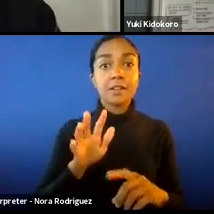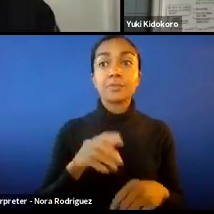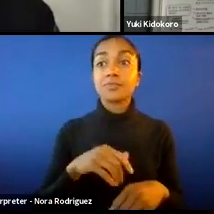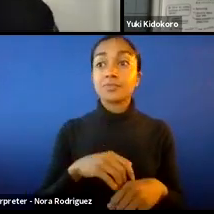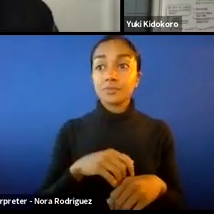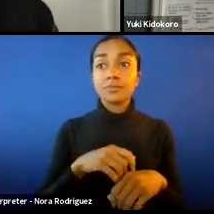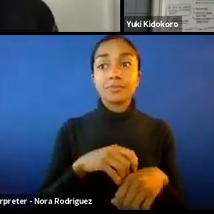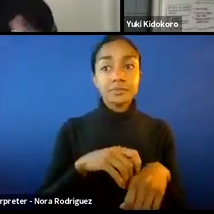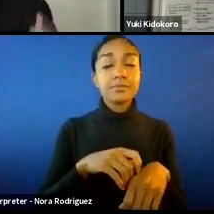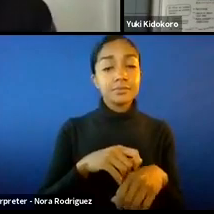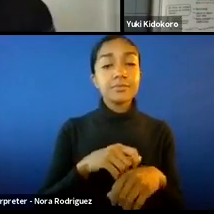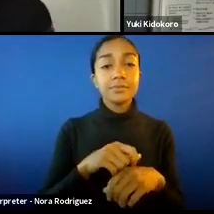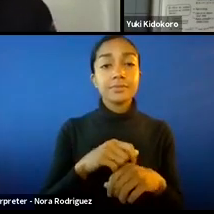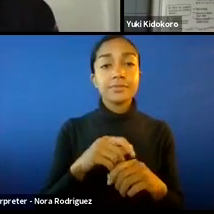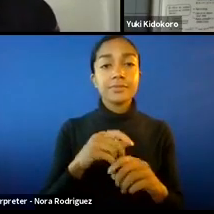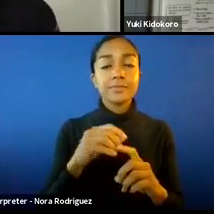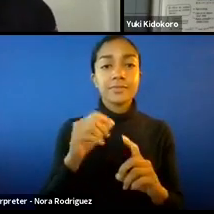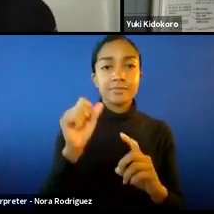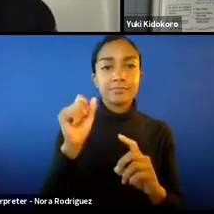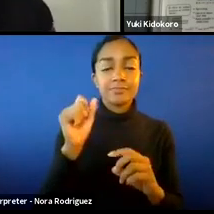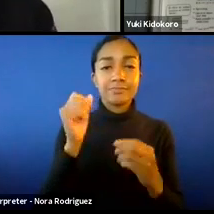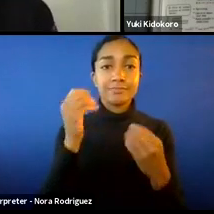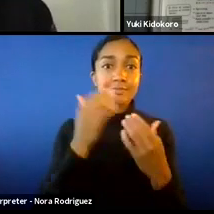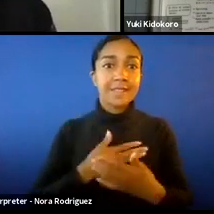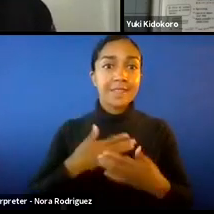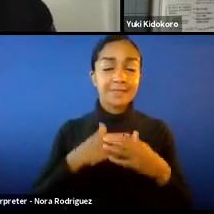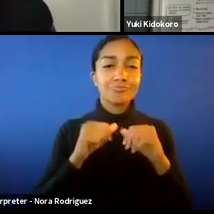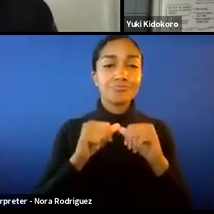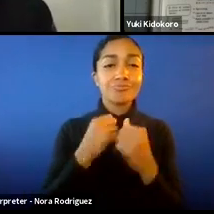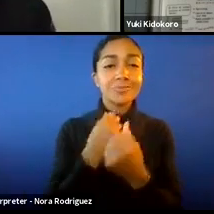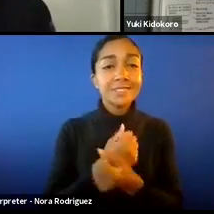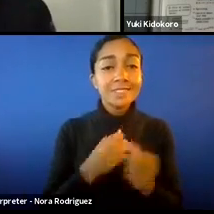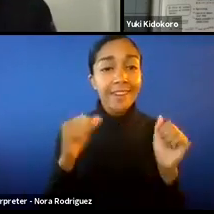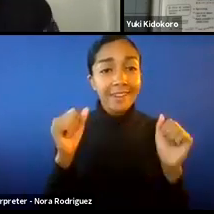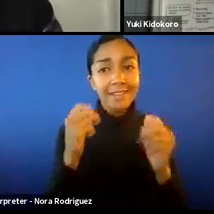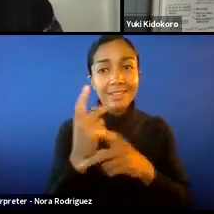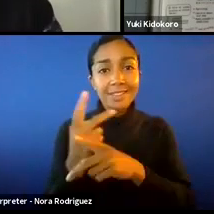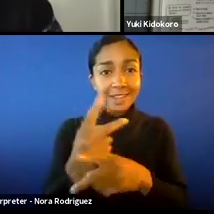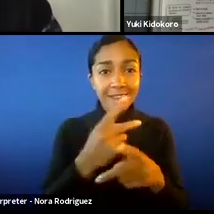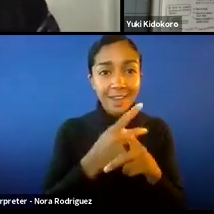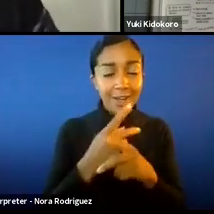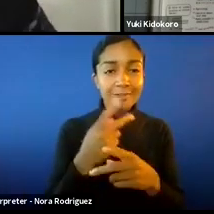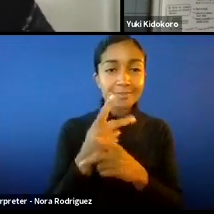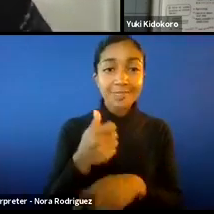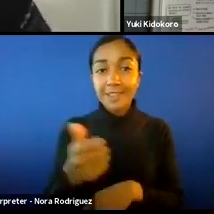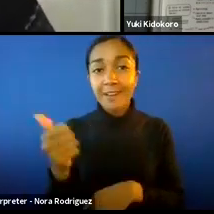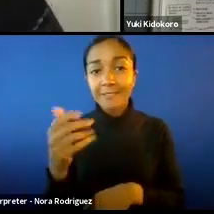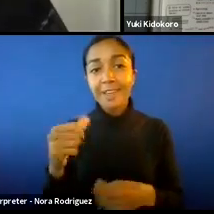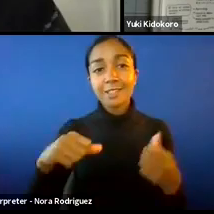for our East Coast fam. Please stay safe, everybody. Take care of yourselves and each other, family. Peace.